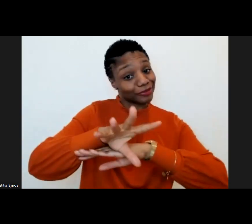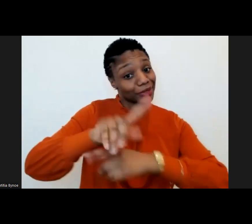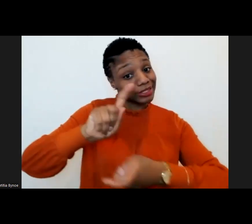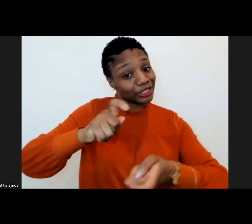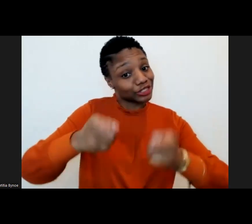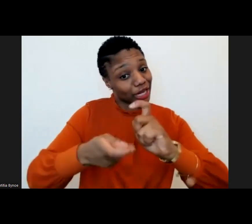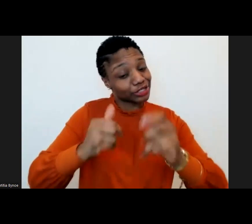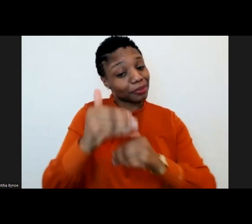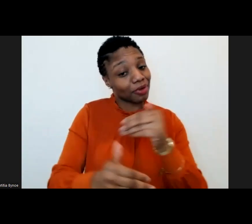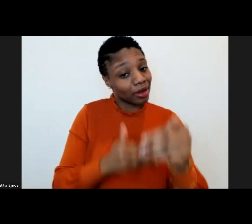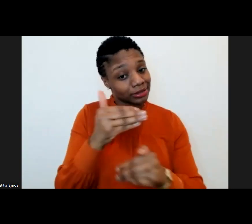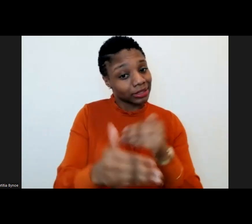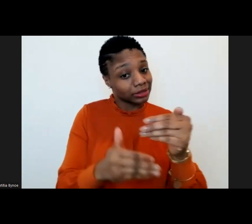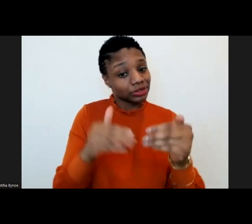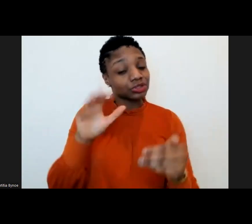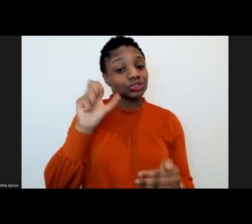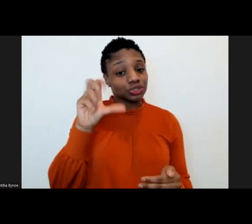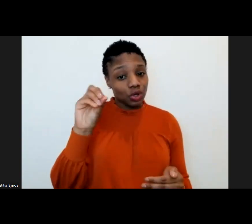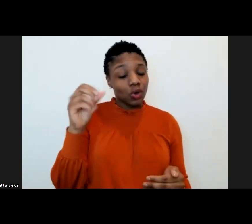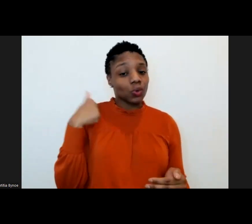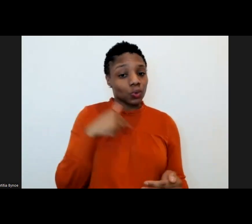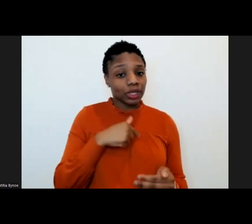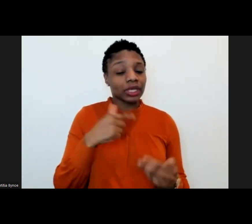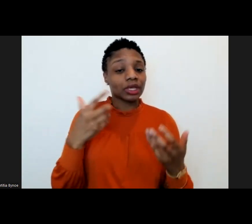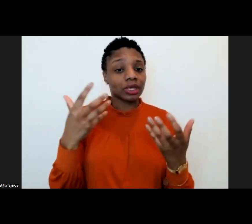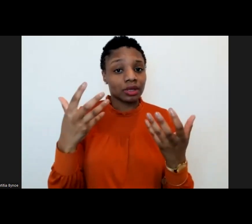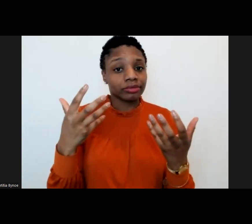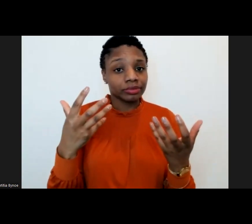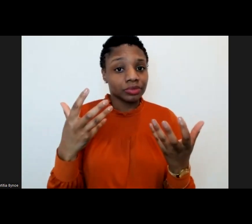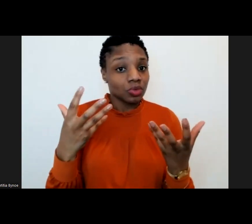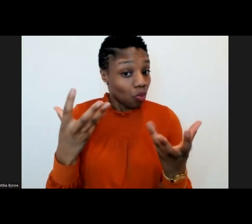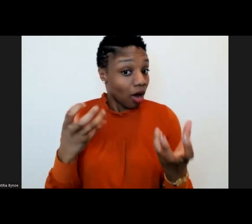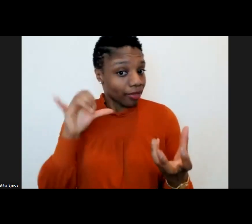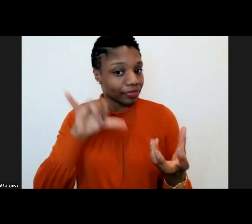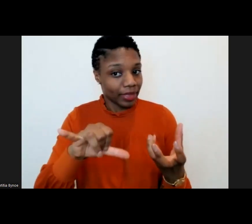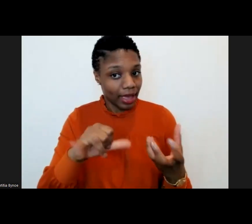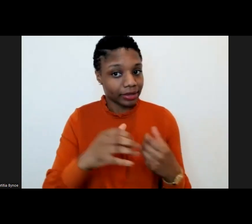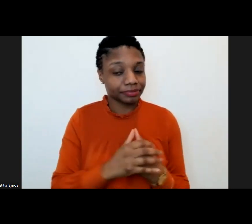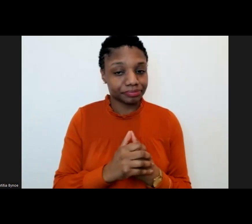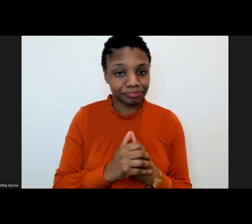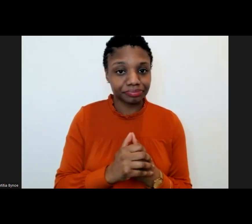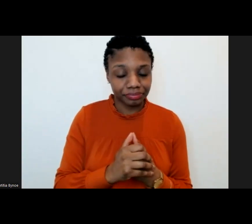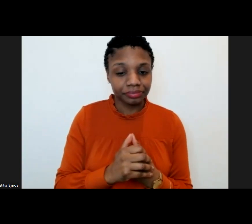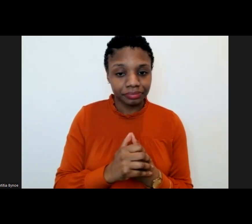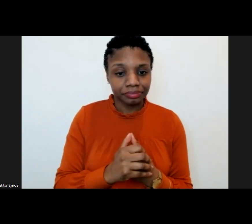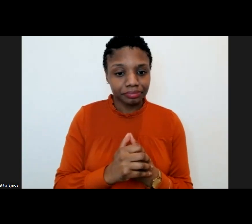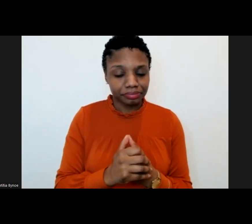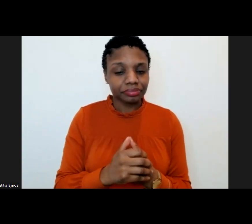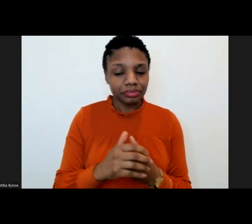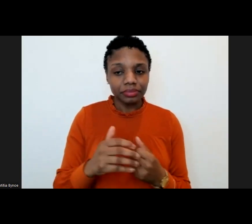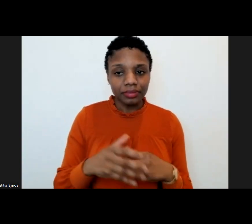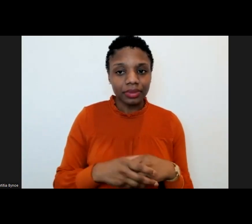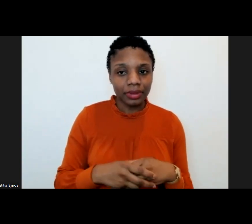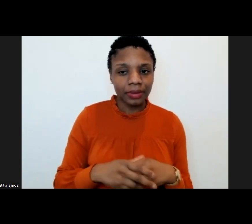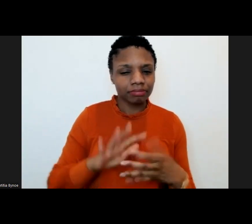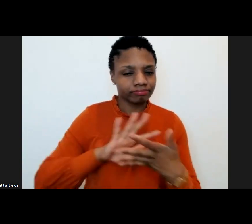steer people to those individuals where I can. For example, I had a municipal official contacting us the other day